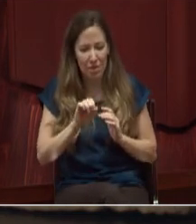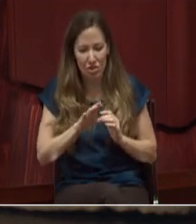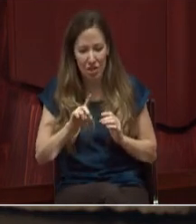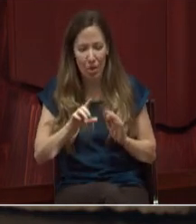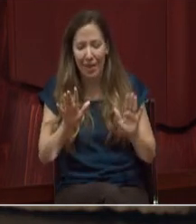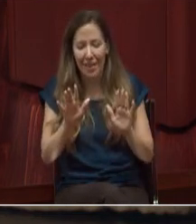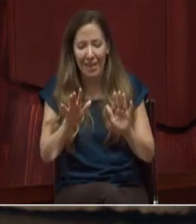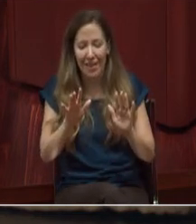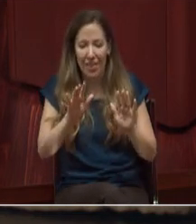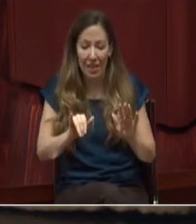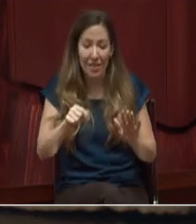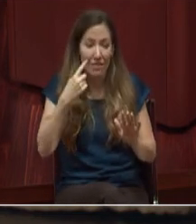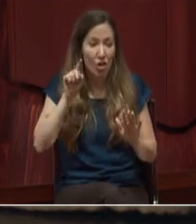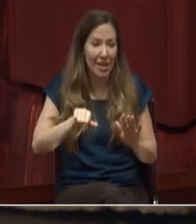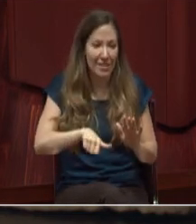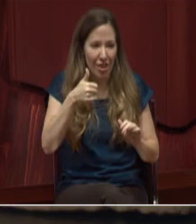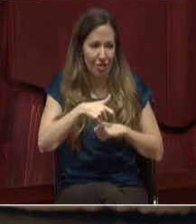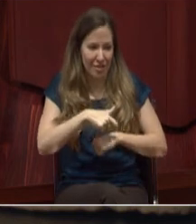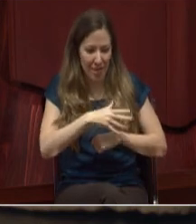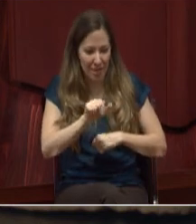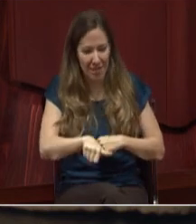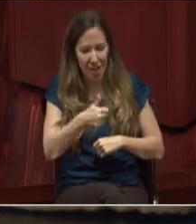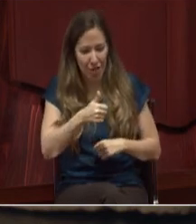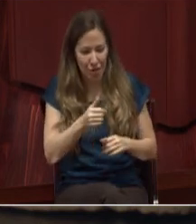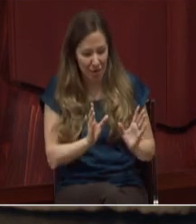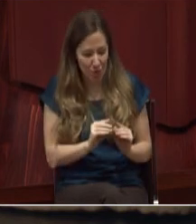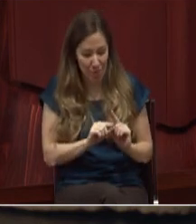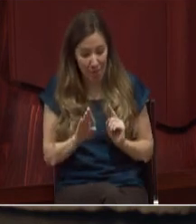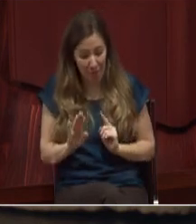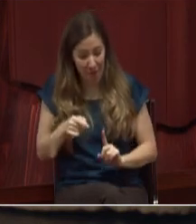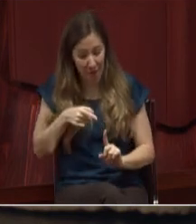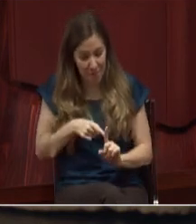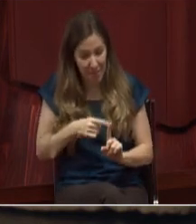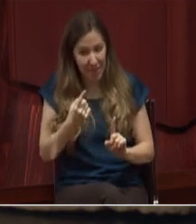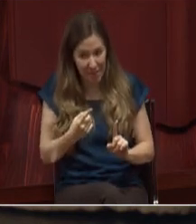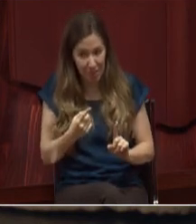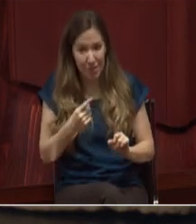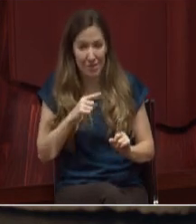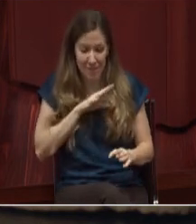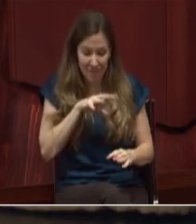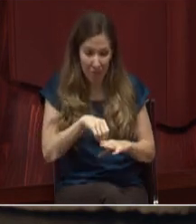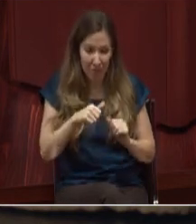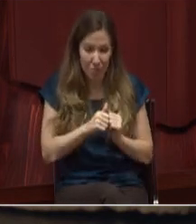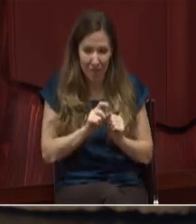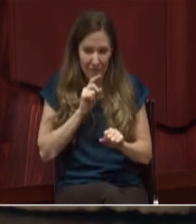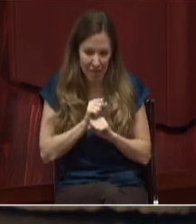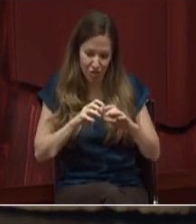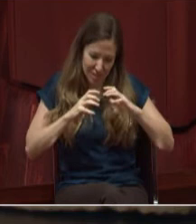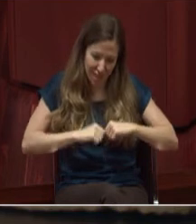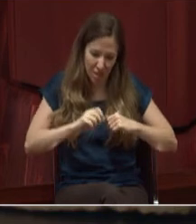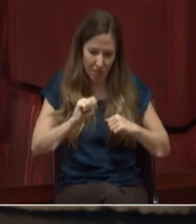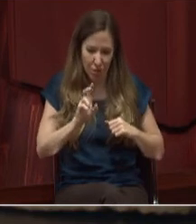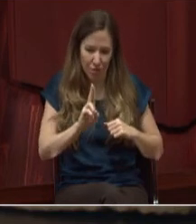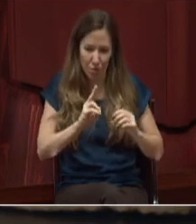different time and a different forum. But Bud McFarlane was one of the people who was the architects of the ultimate takedown of the Soviet Union, using all